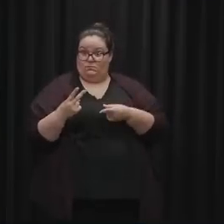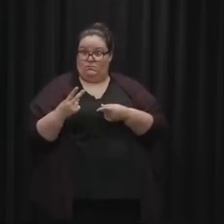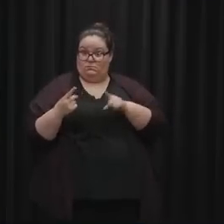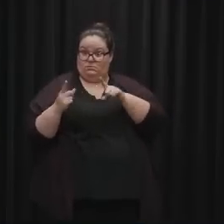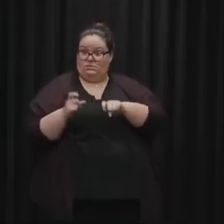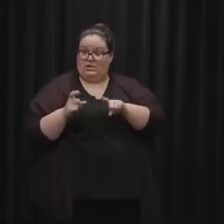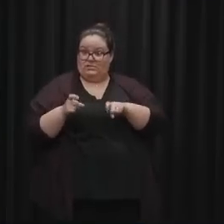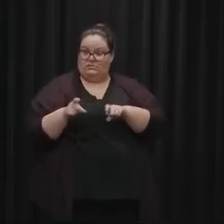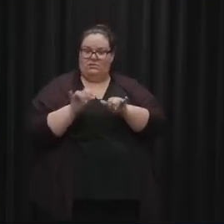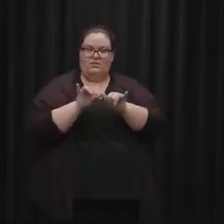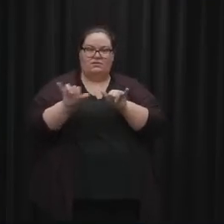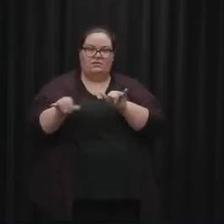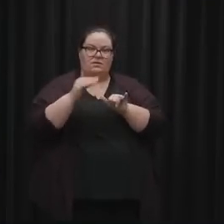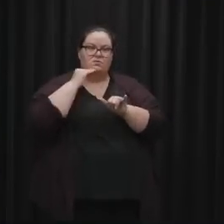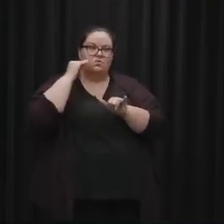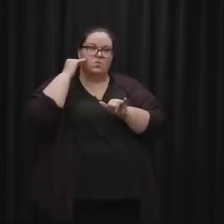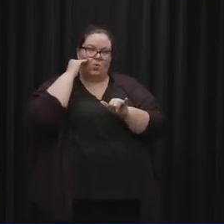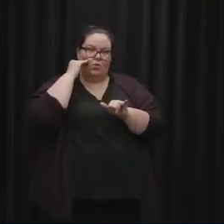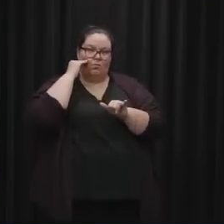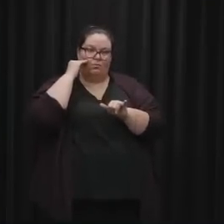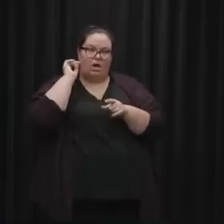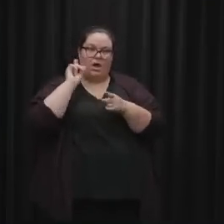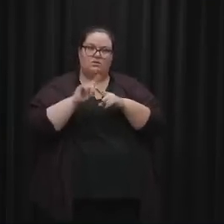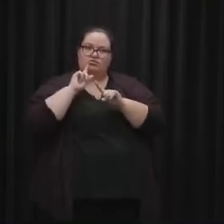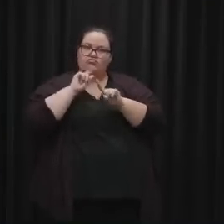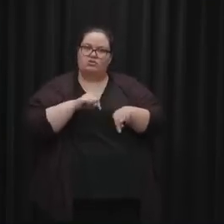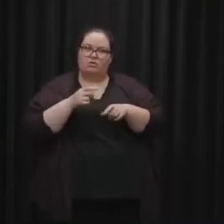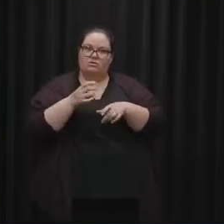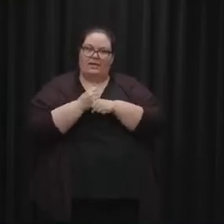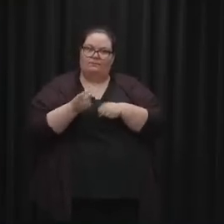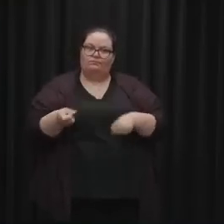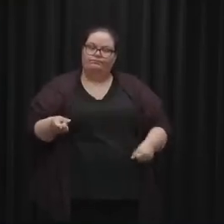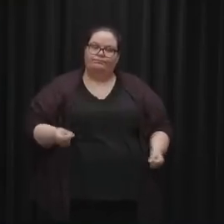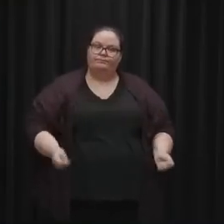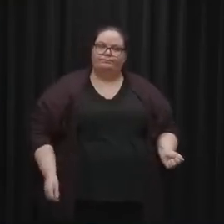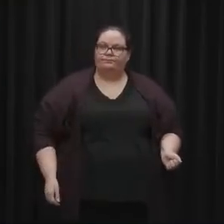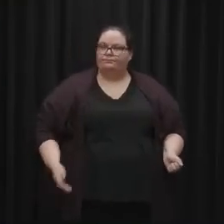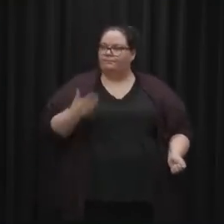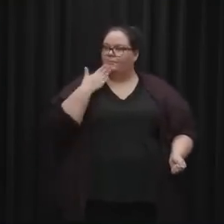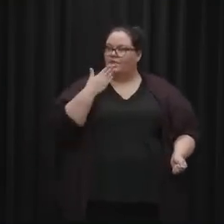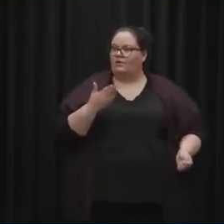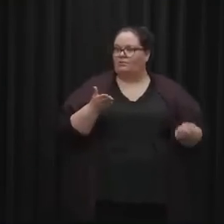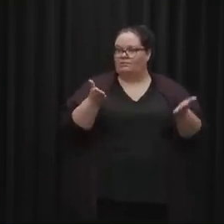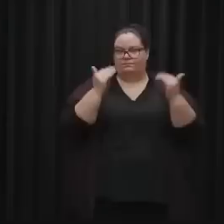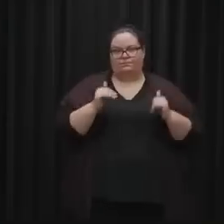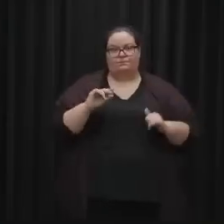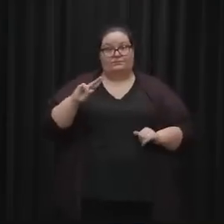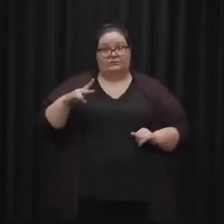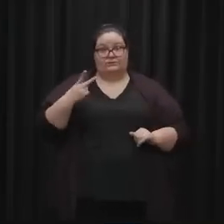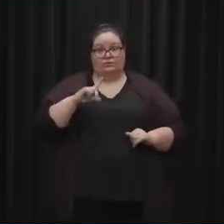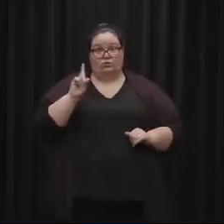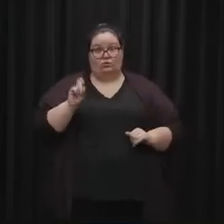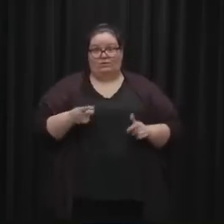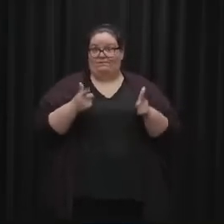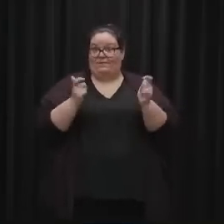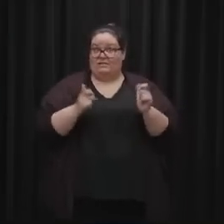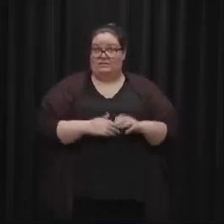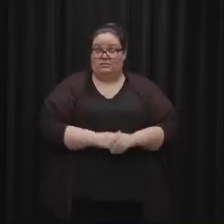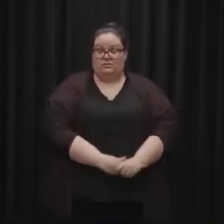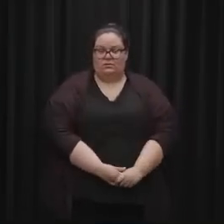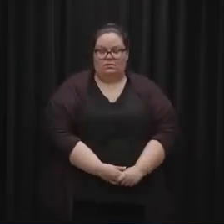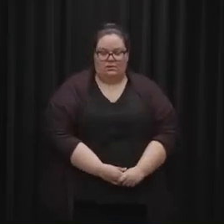and they get tested, they have to stay home for until they get their test results back. Thank you, Doctor. Ms. Urquhart, do you have a quick